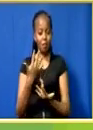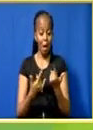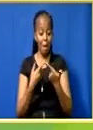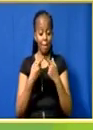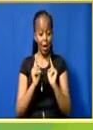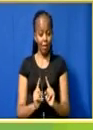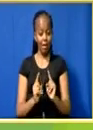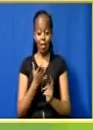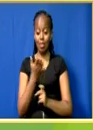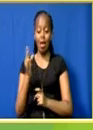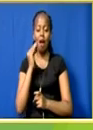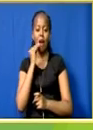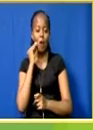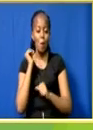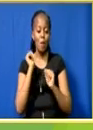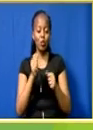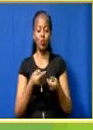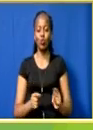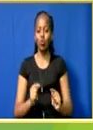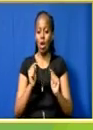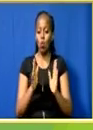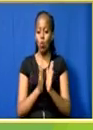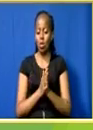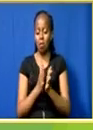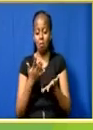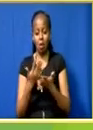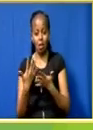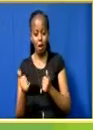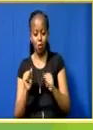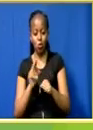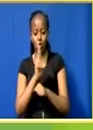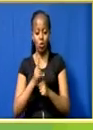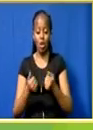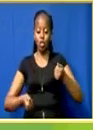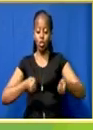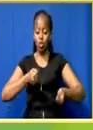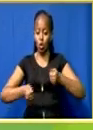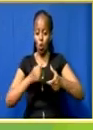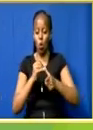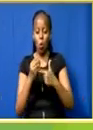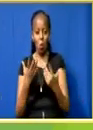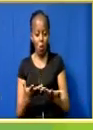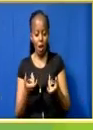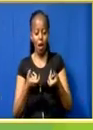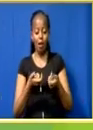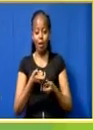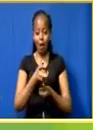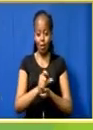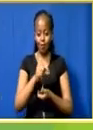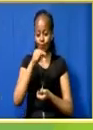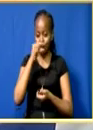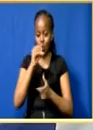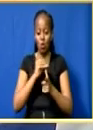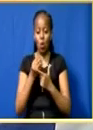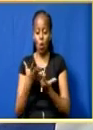But back at home, you can try with source of heat. You can use a jiko. You can use a gas cooker or